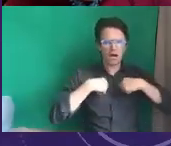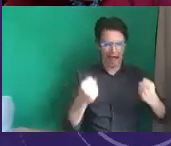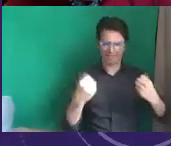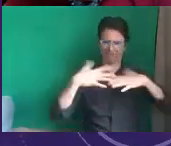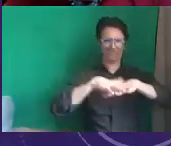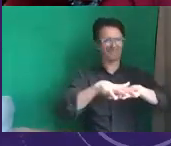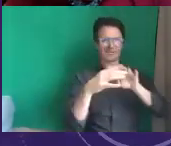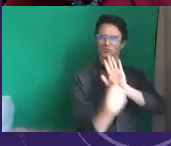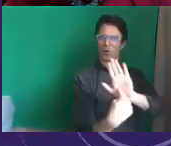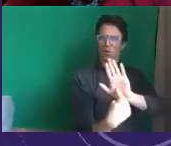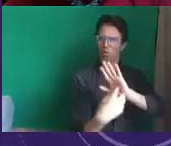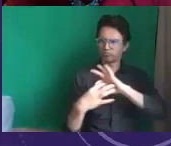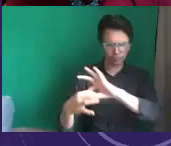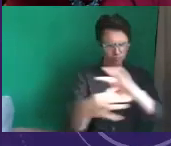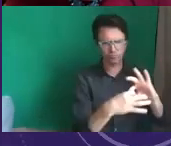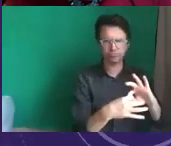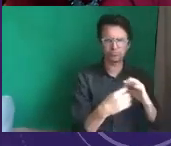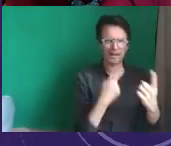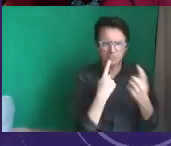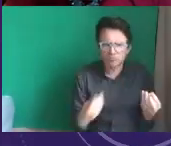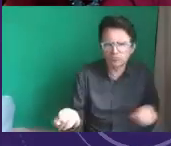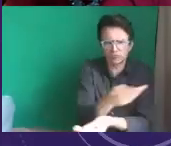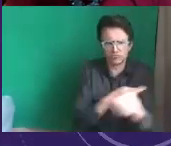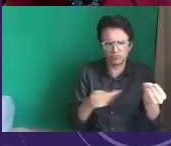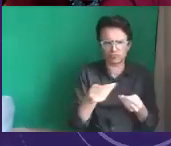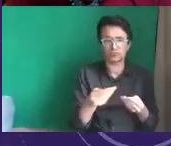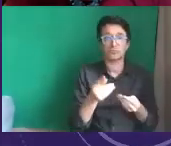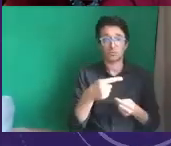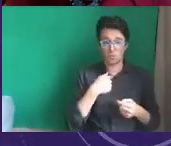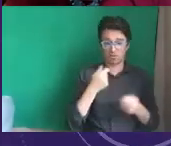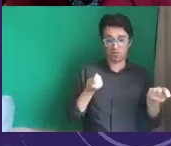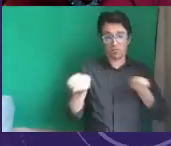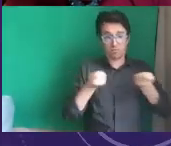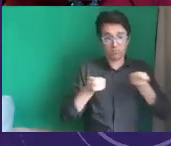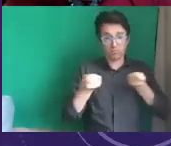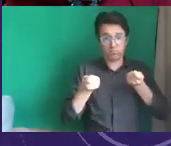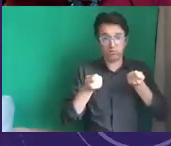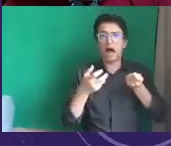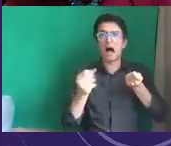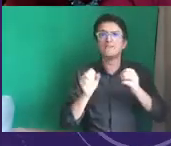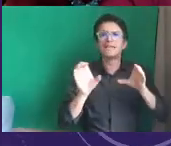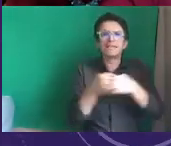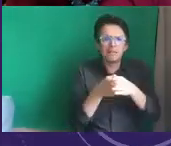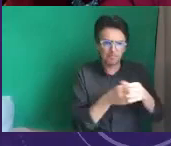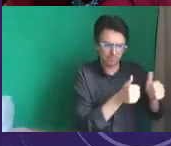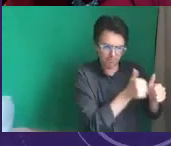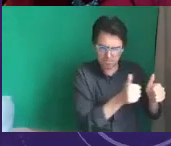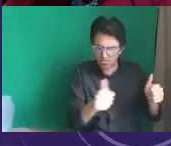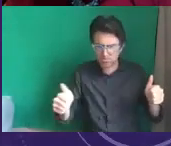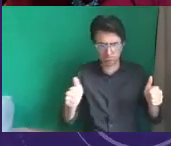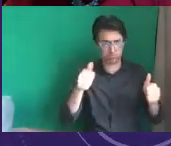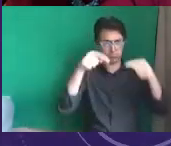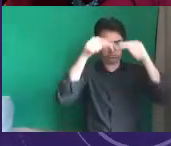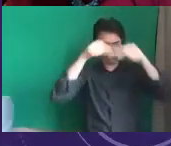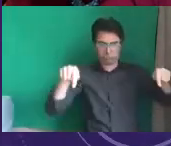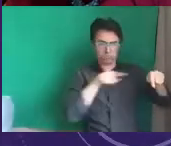accessible social media, because it needs to be a team effort. For example, I may be the one